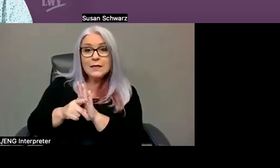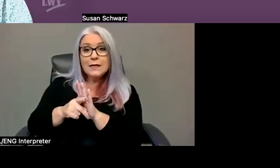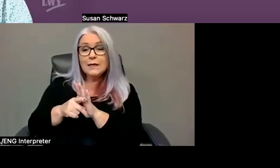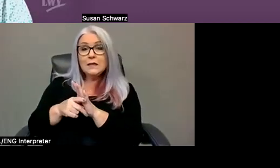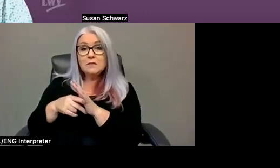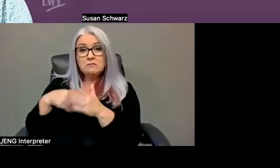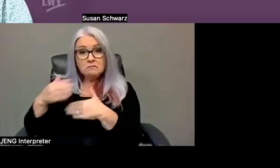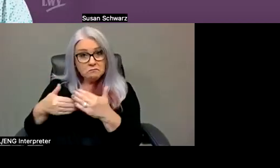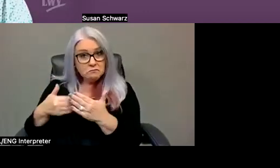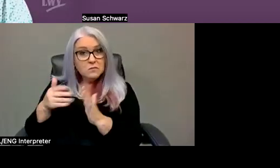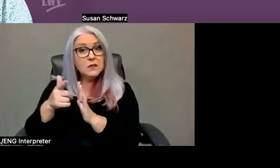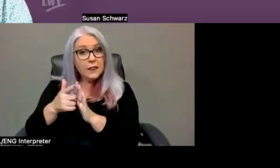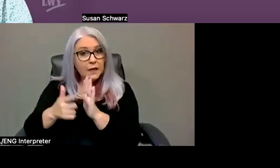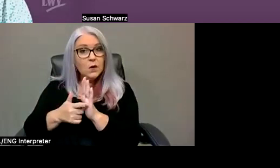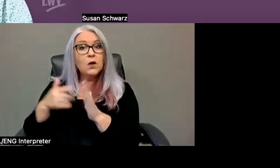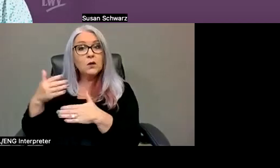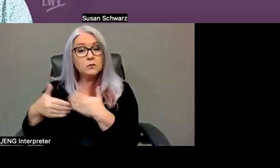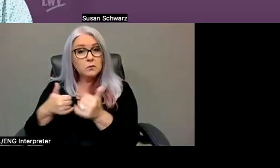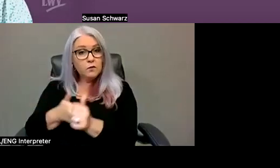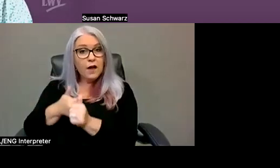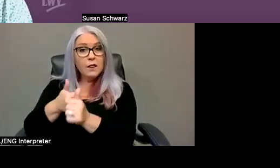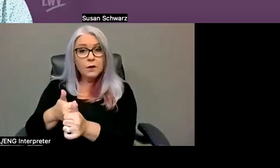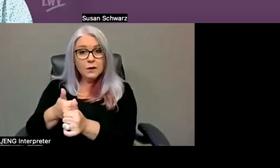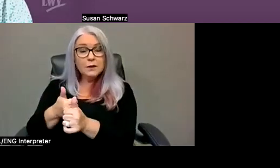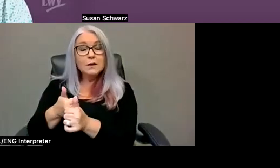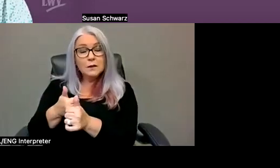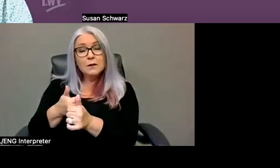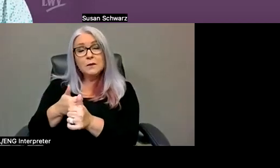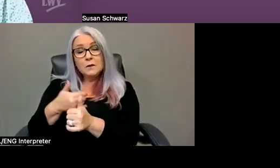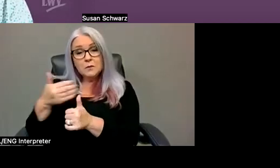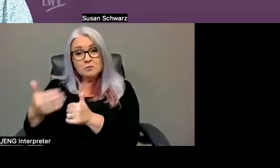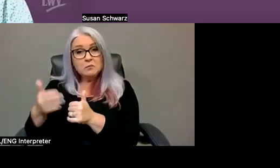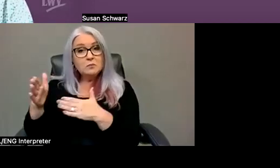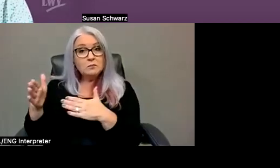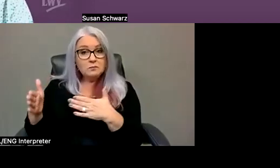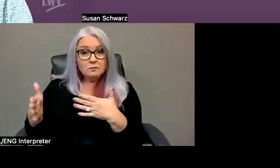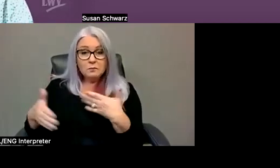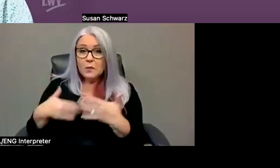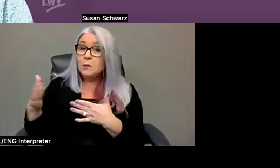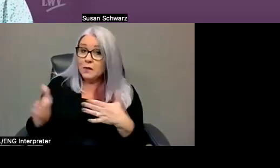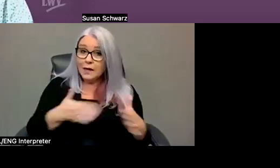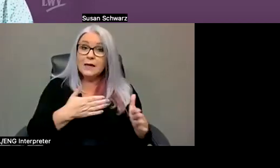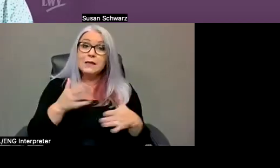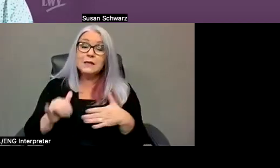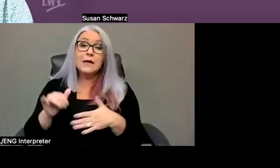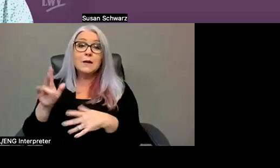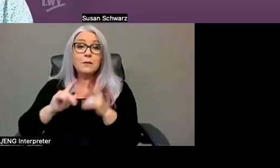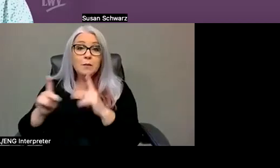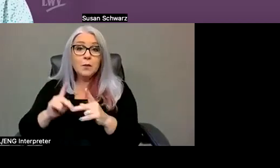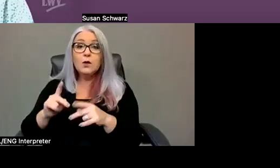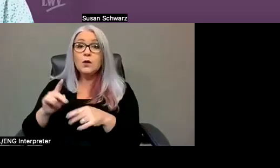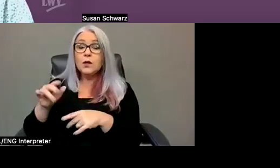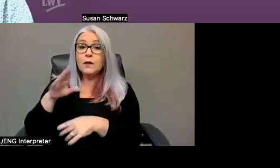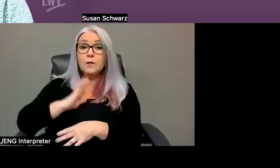legal, and that we are following the plans that the village board of trustees